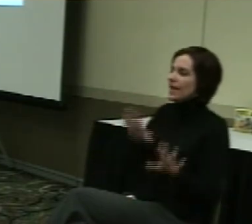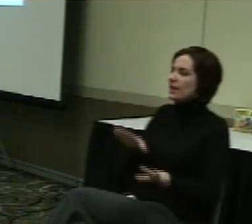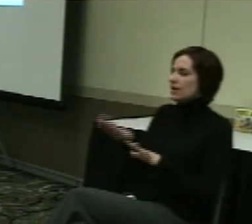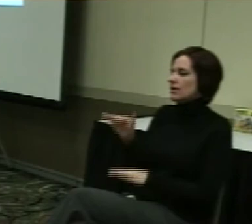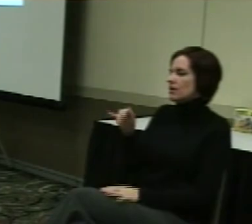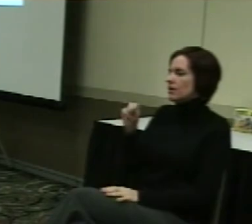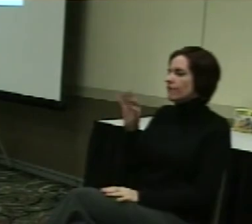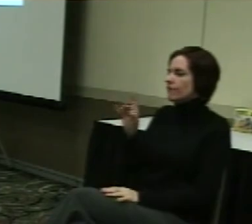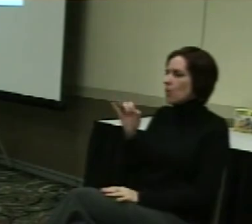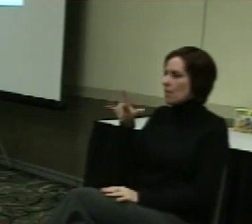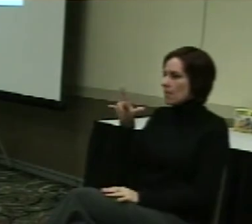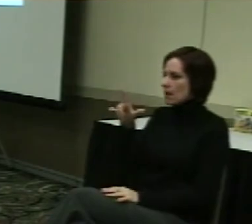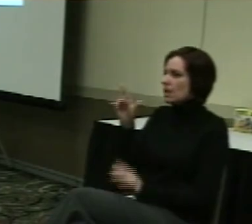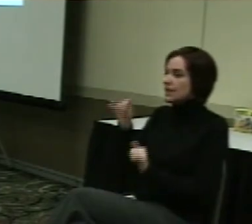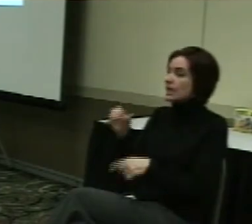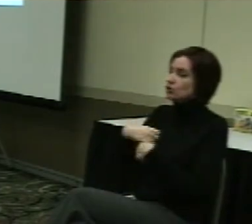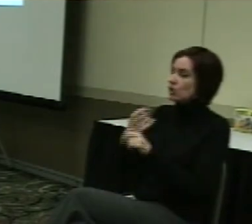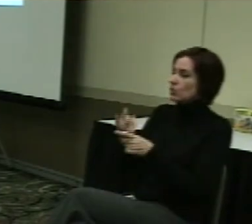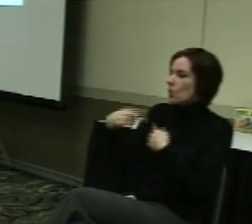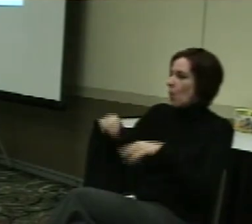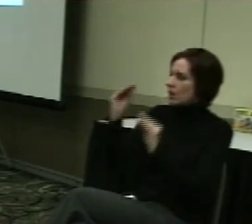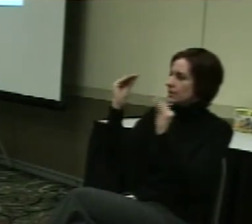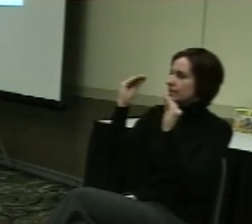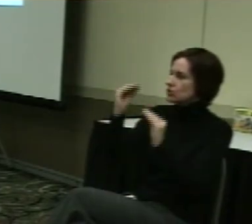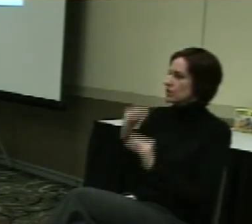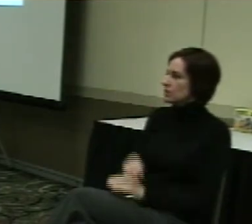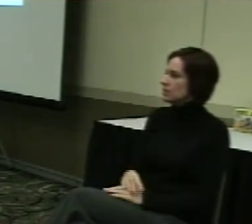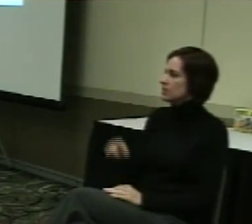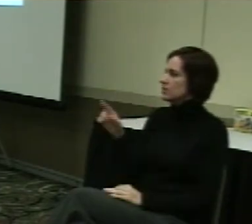be generated while you teach on a daily basis.